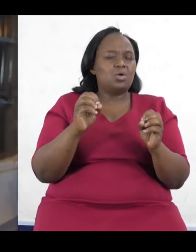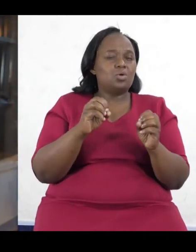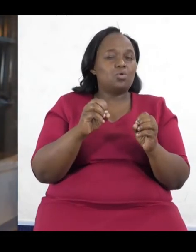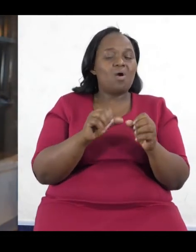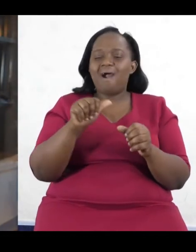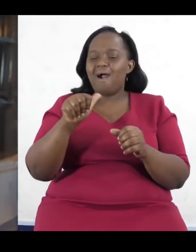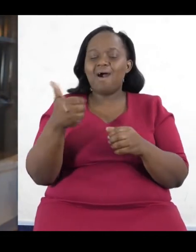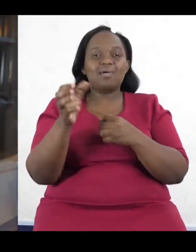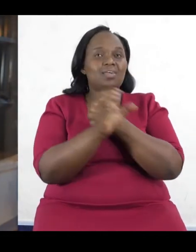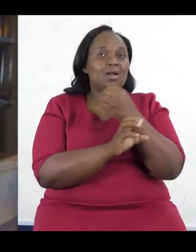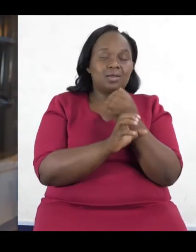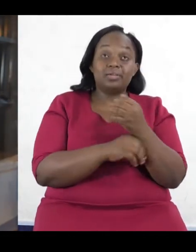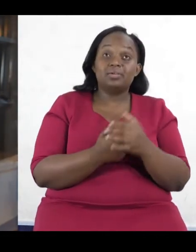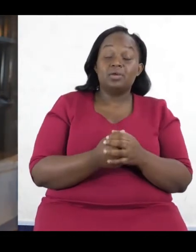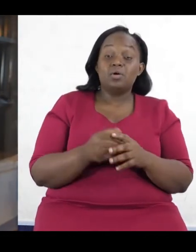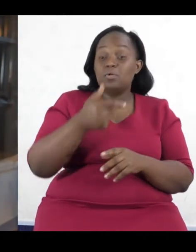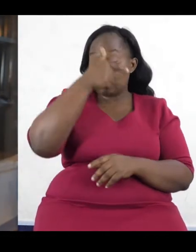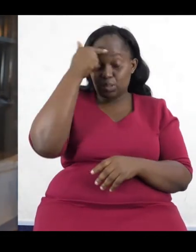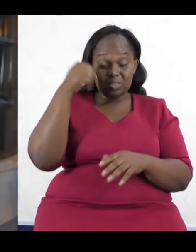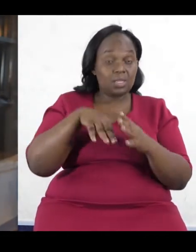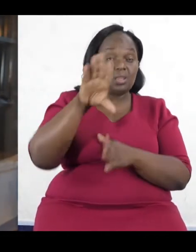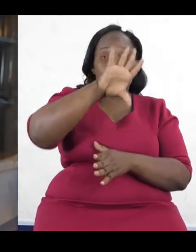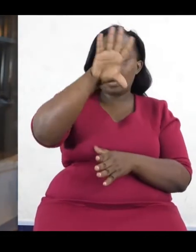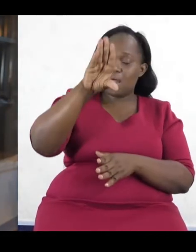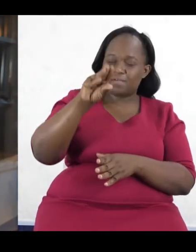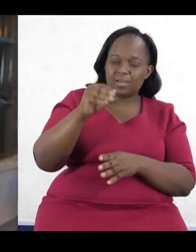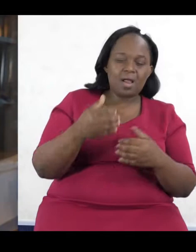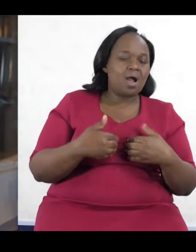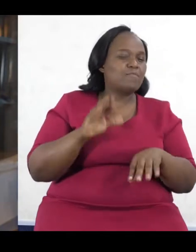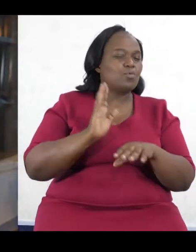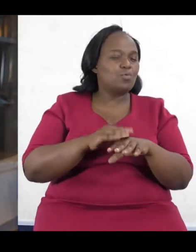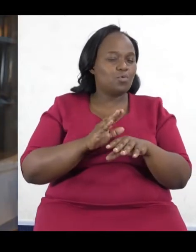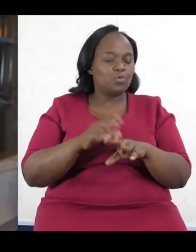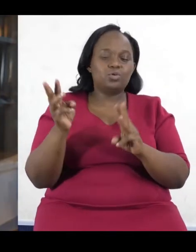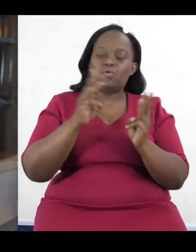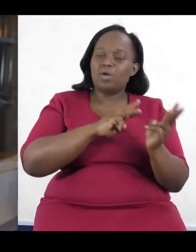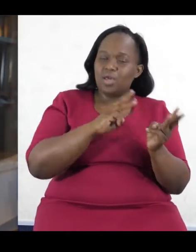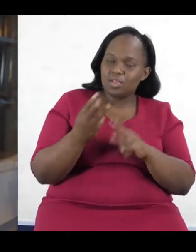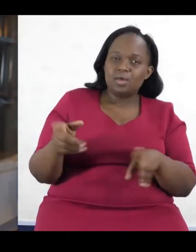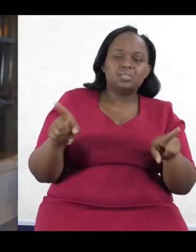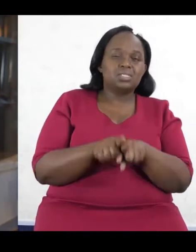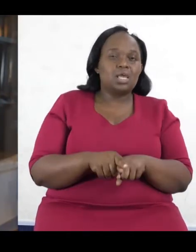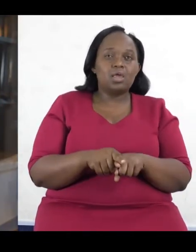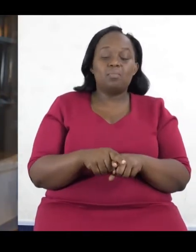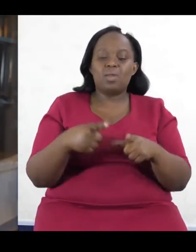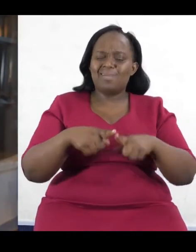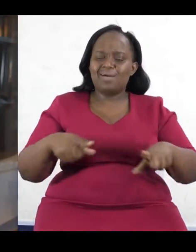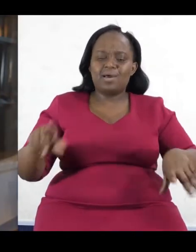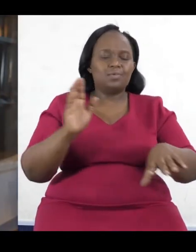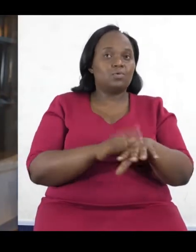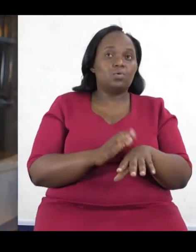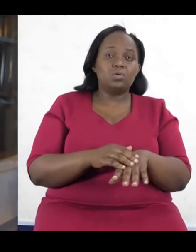else, okay? Because in Africa, we have fertile land, we have good climate. So what we need to do is to